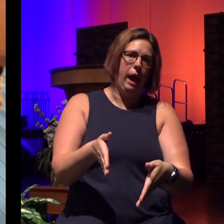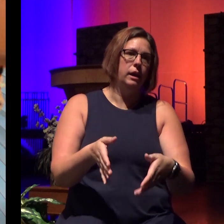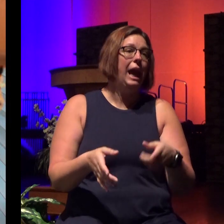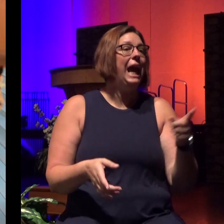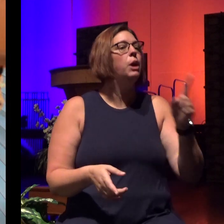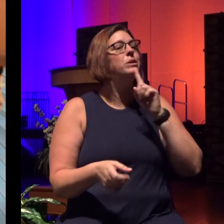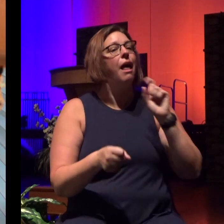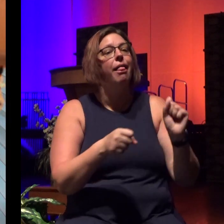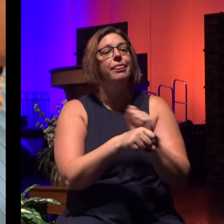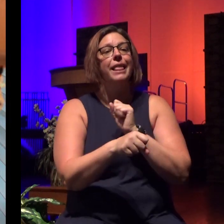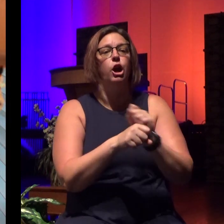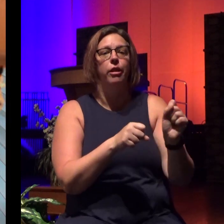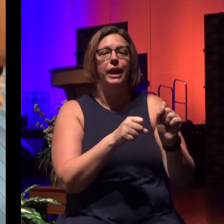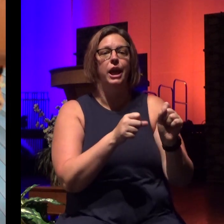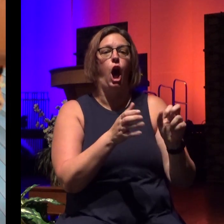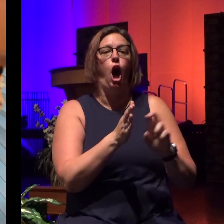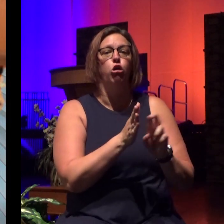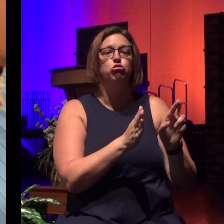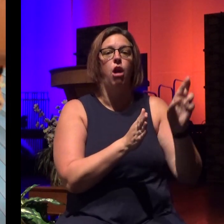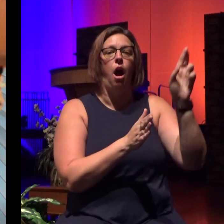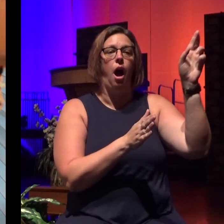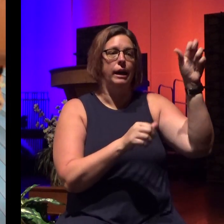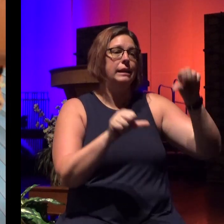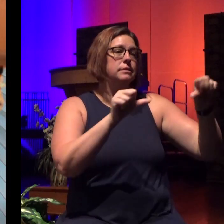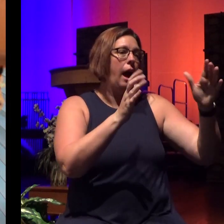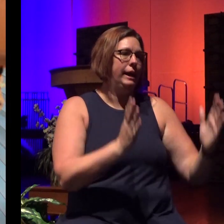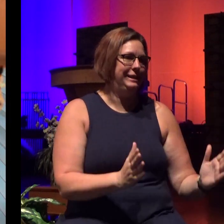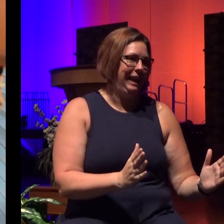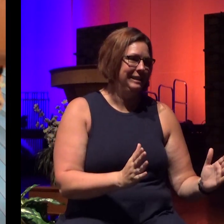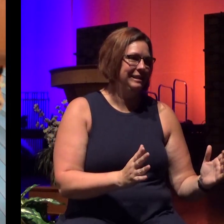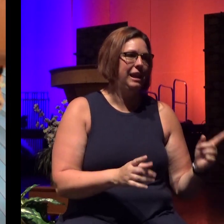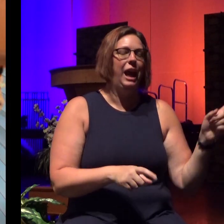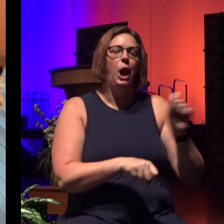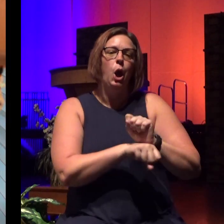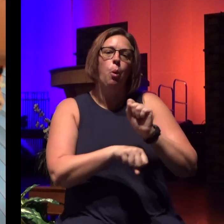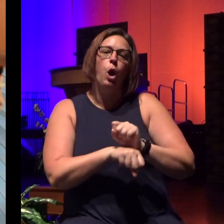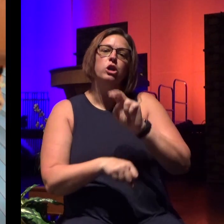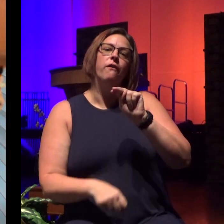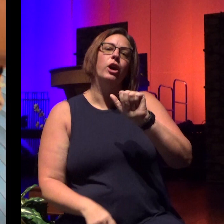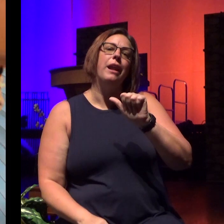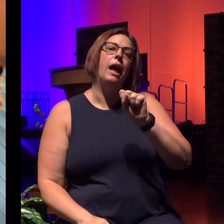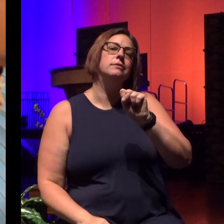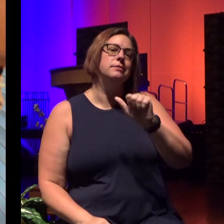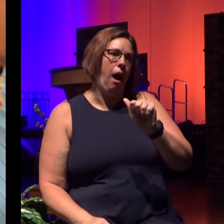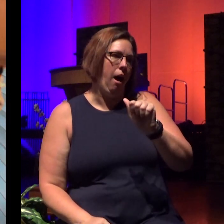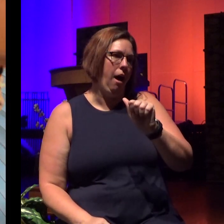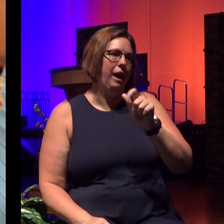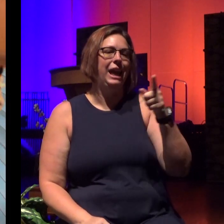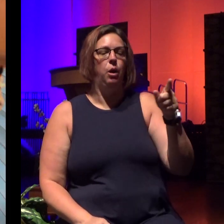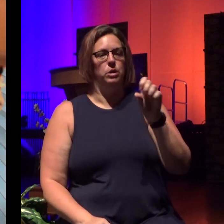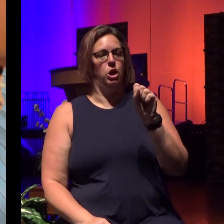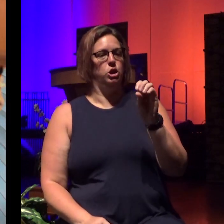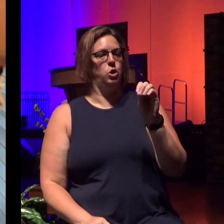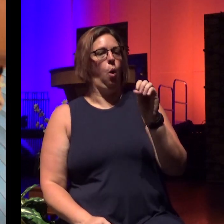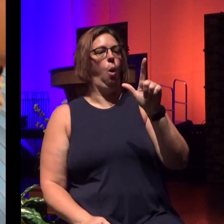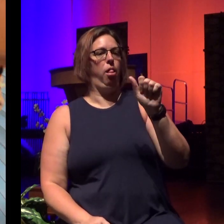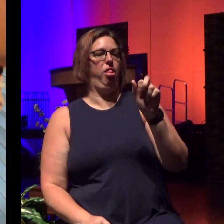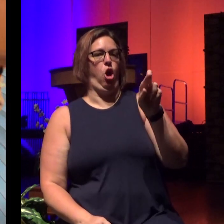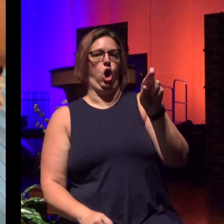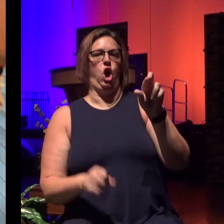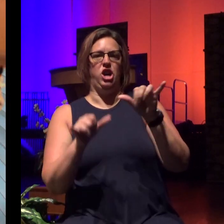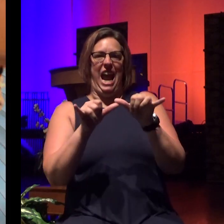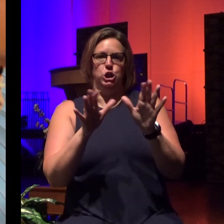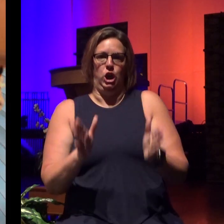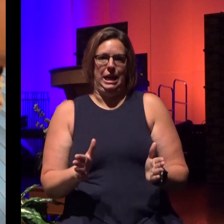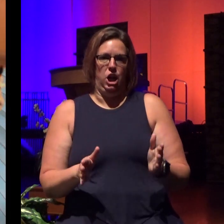rocket scientist. Richard worked for NASA Goddard, and he was a solar engineer. Richard designed the